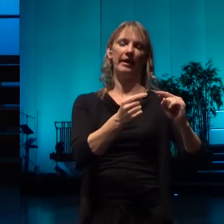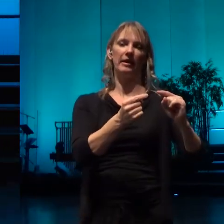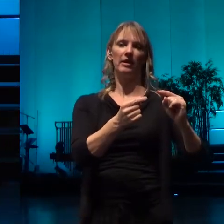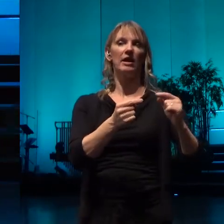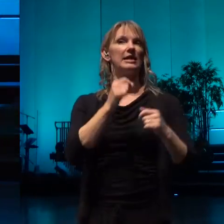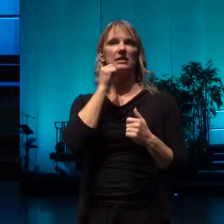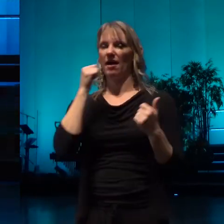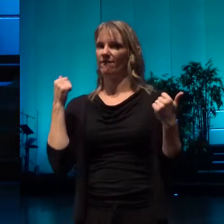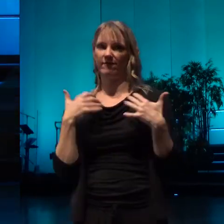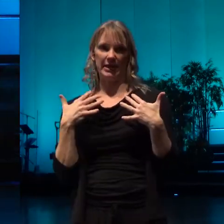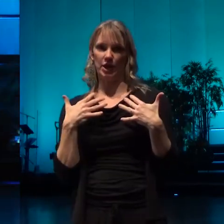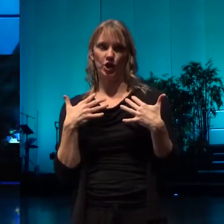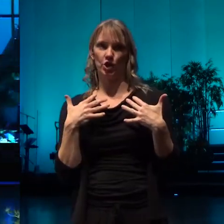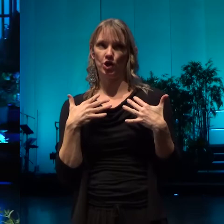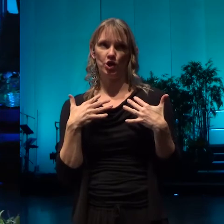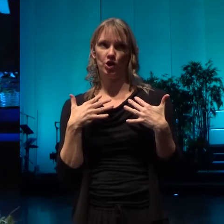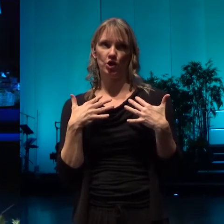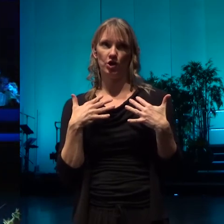It's not fear.